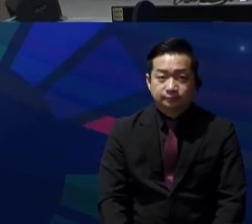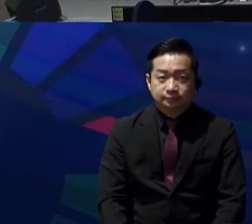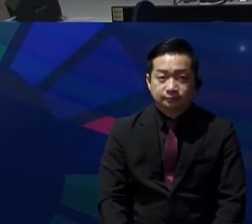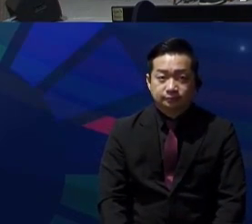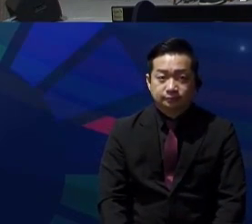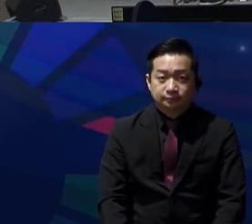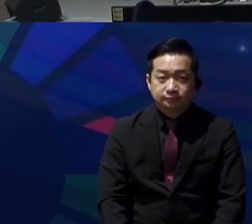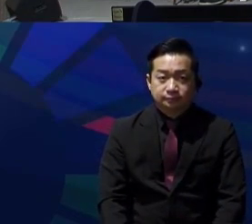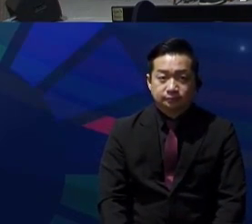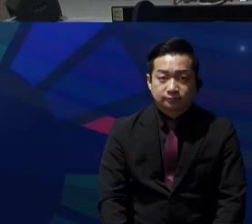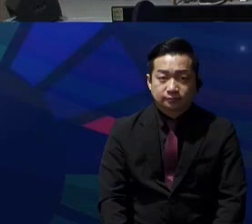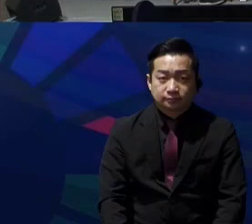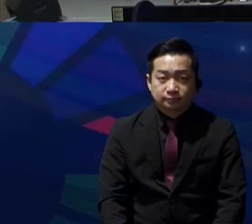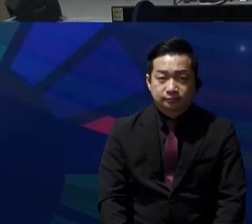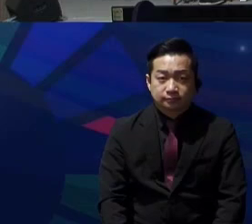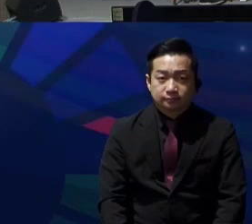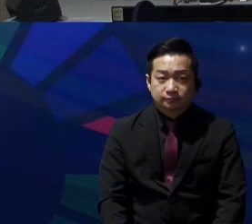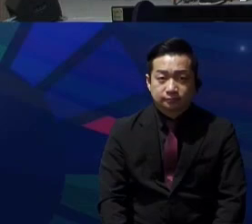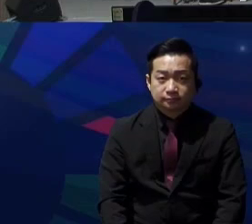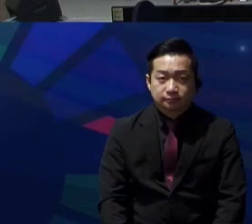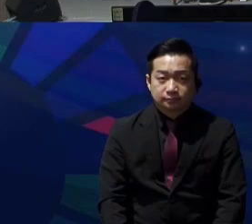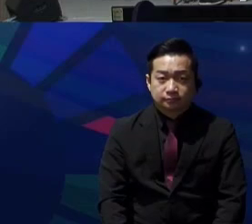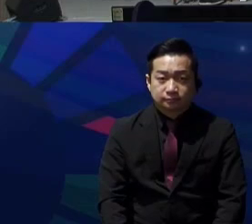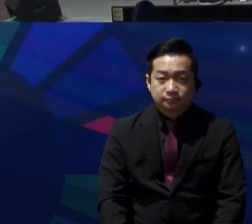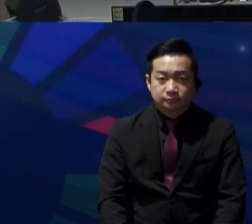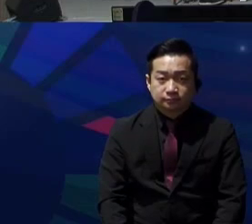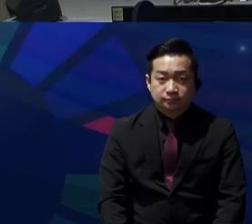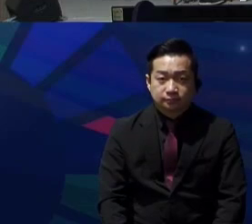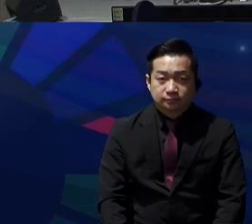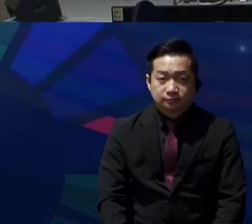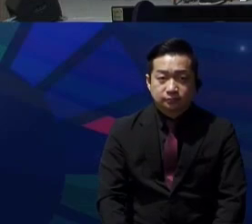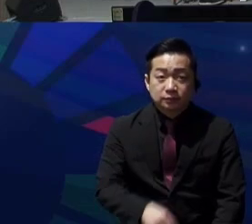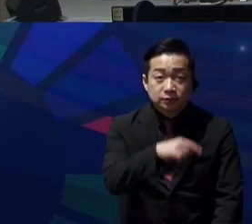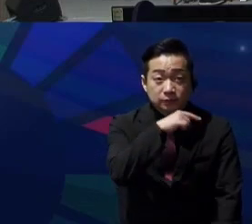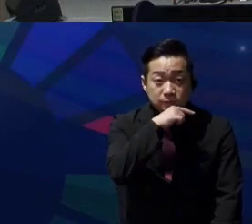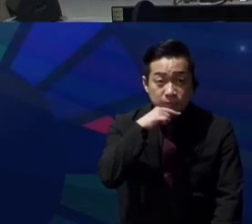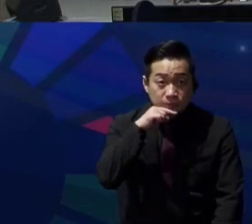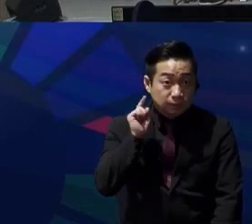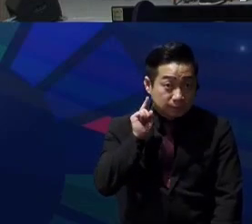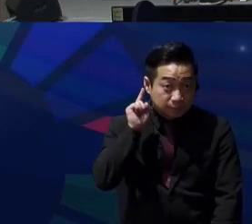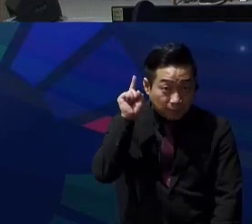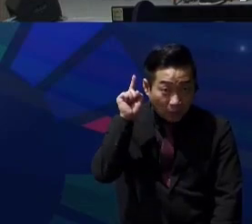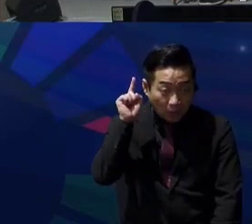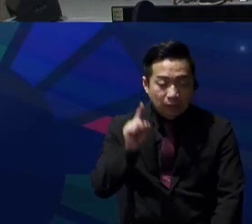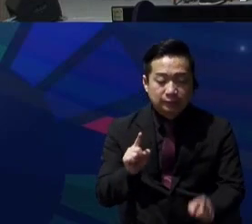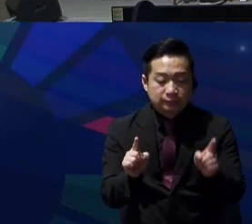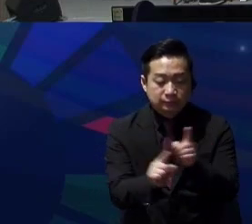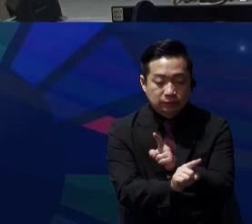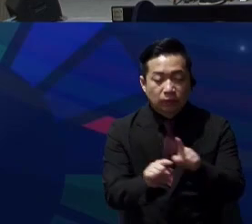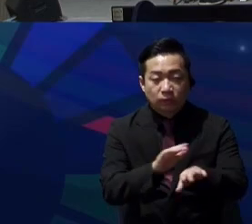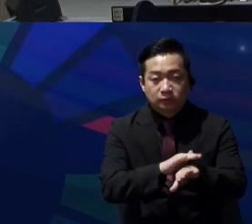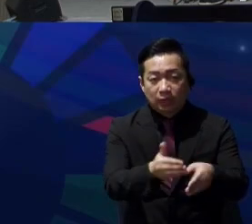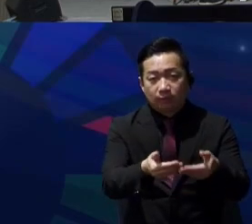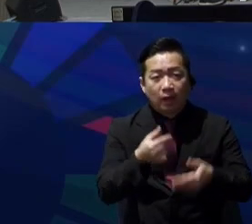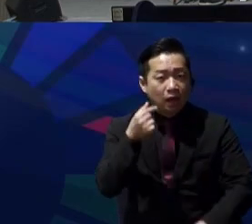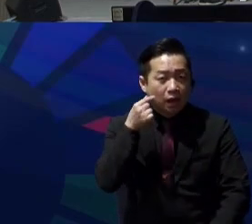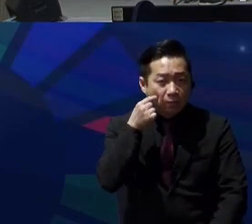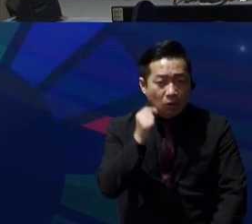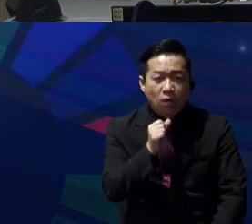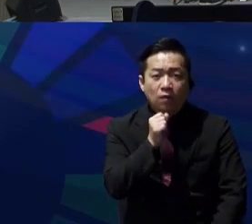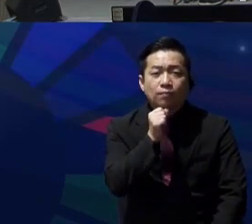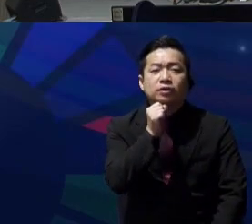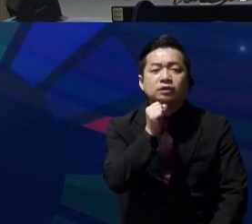the blood pressure treatment. This is big problem. We have to look to this process